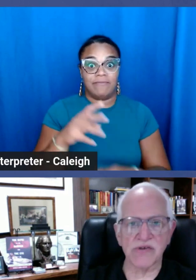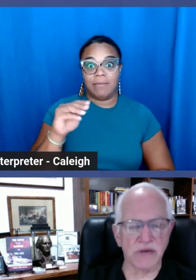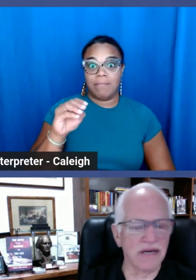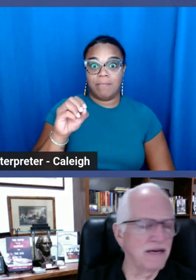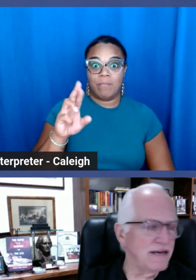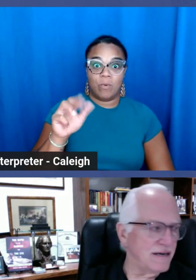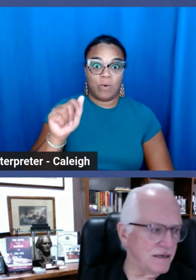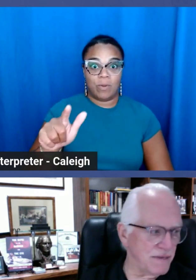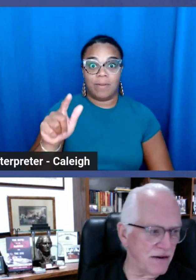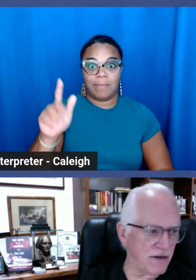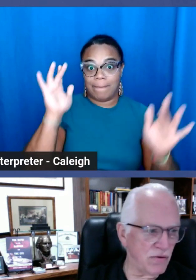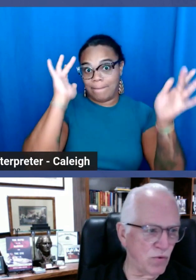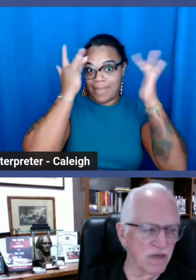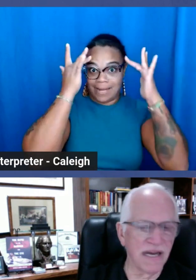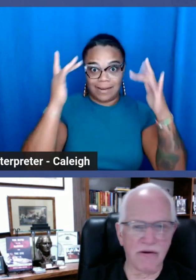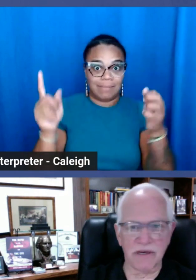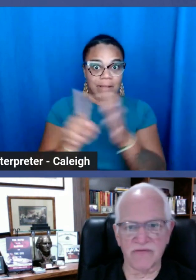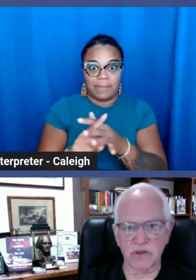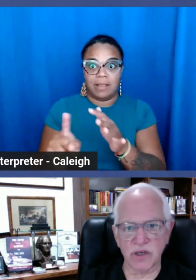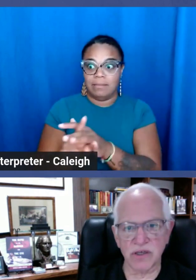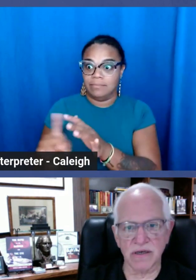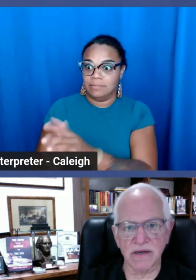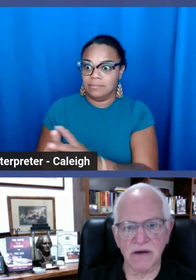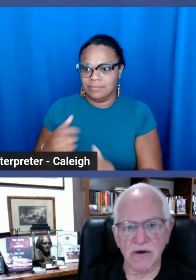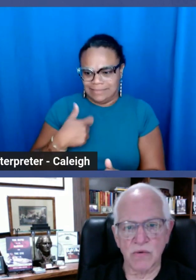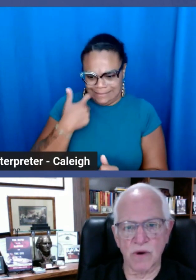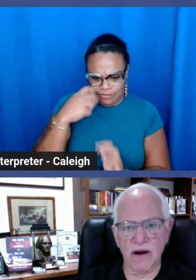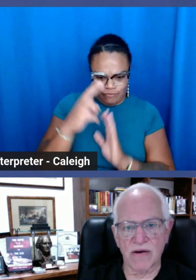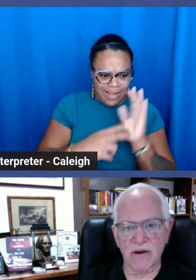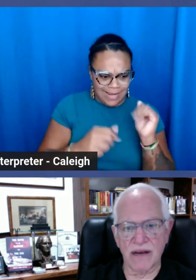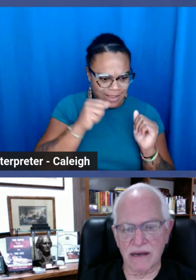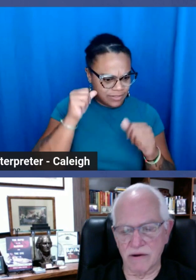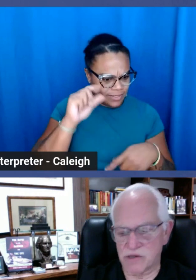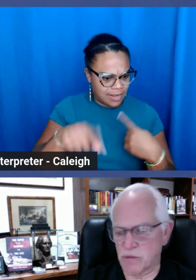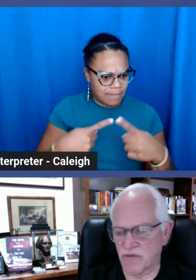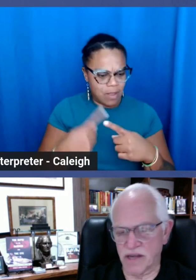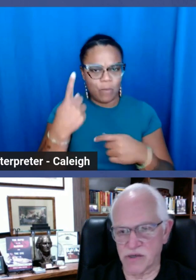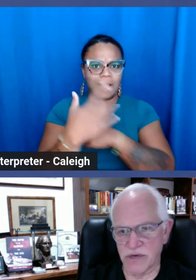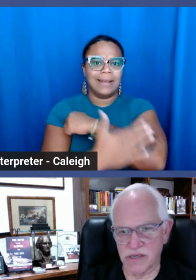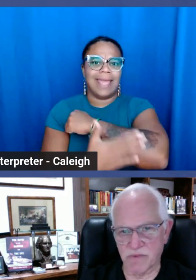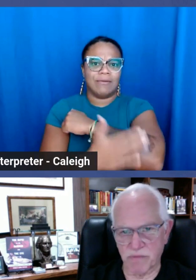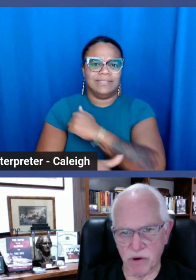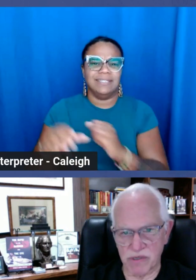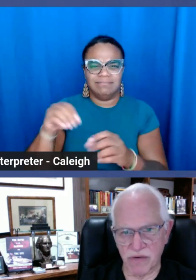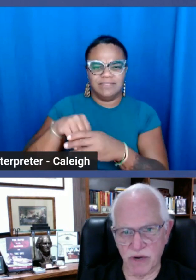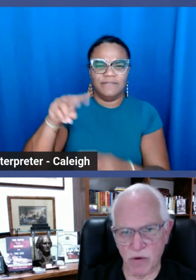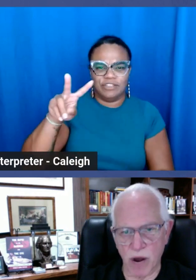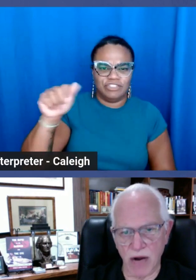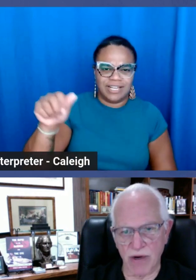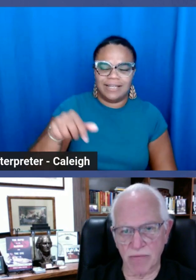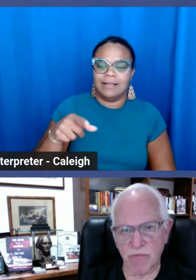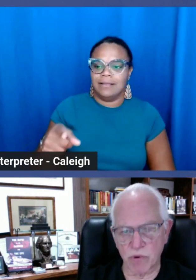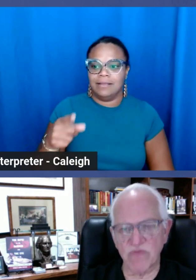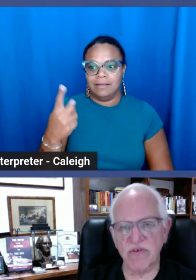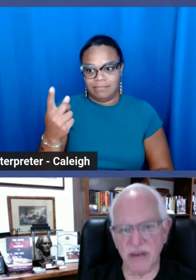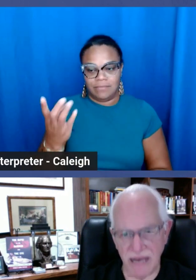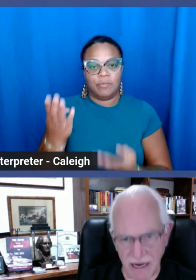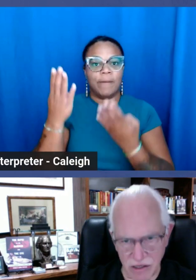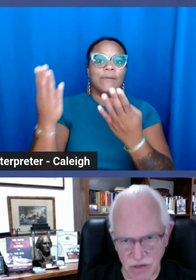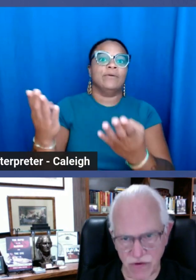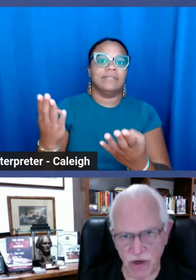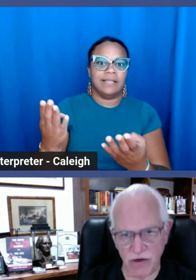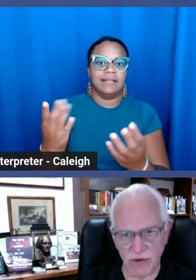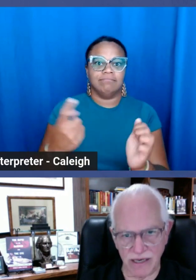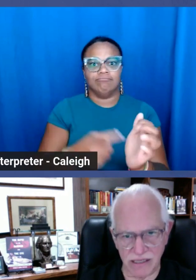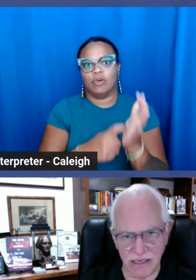just yesterday about one county in Virginia where a county supervisor is proposing requiring proof of